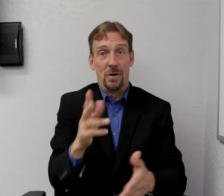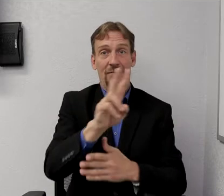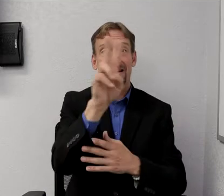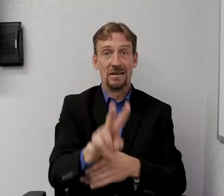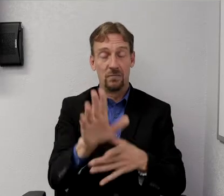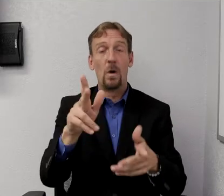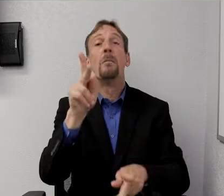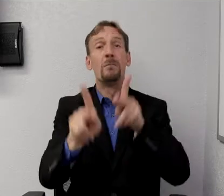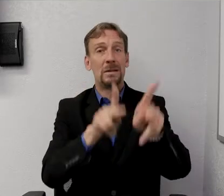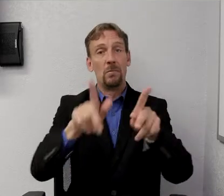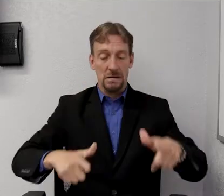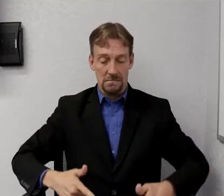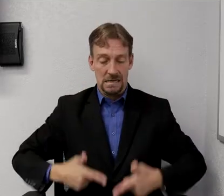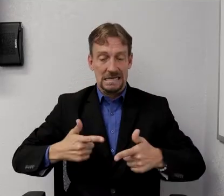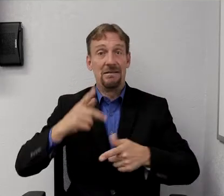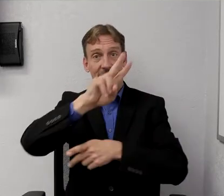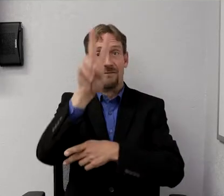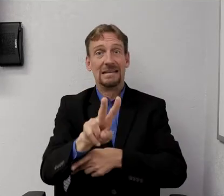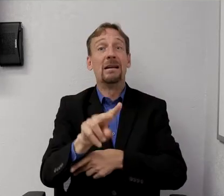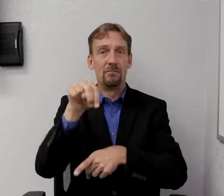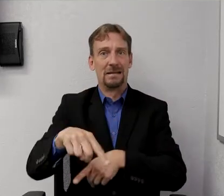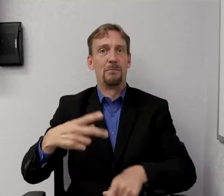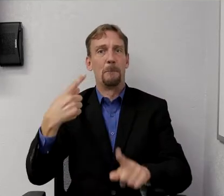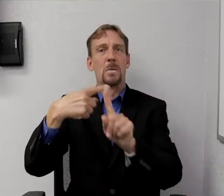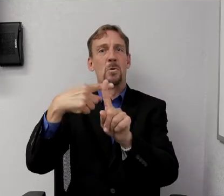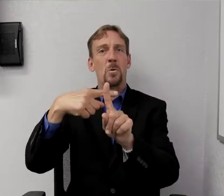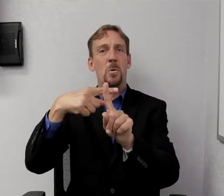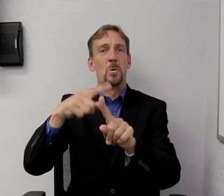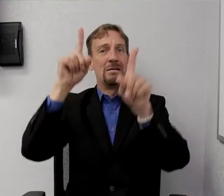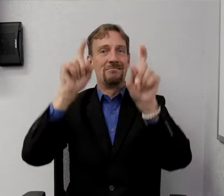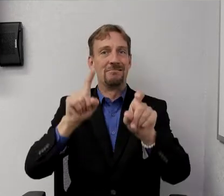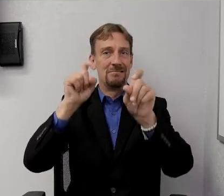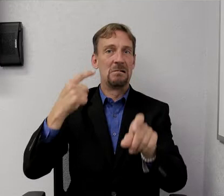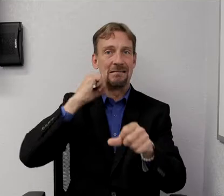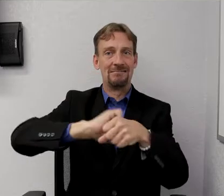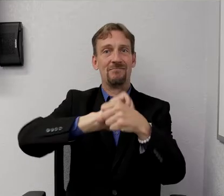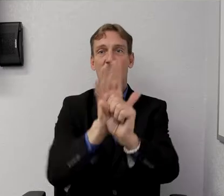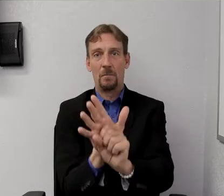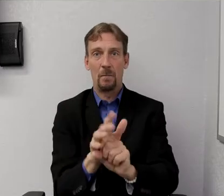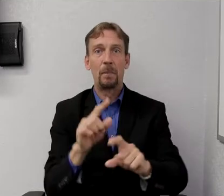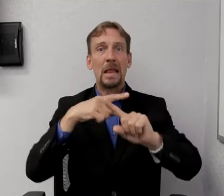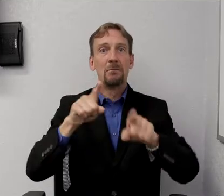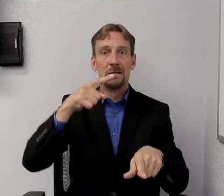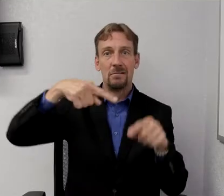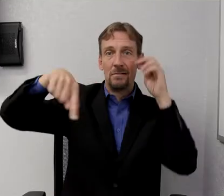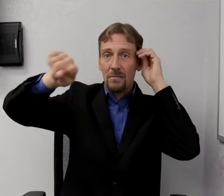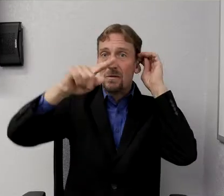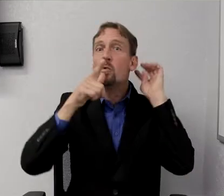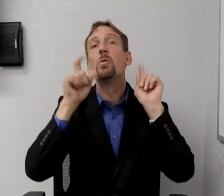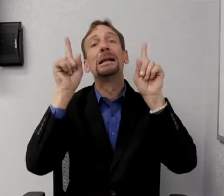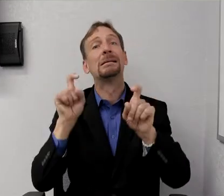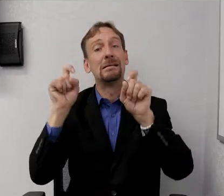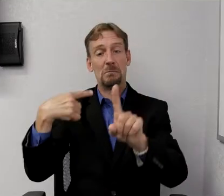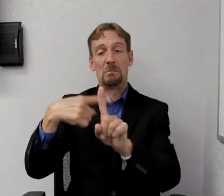or people living in Visalia, have tested positive. And of those that have tested positive, unfortunately 7 have